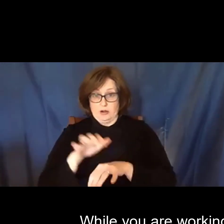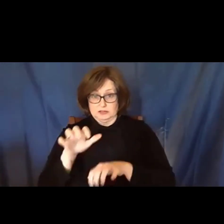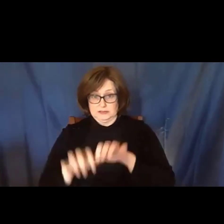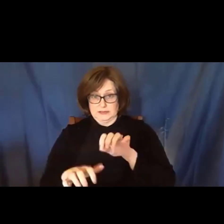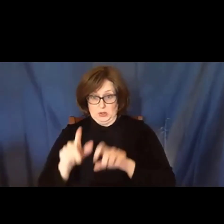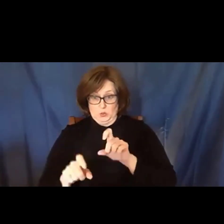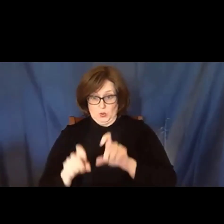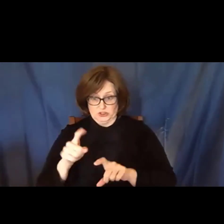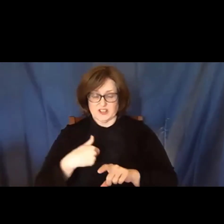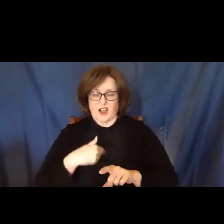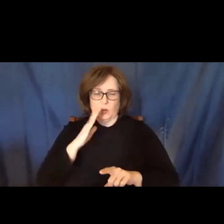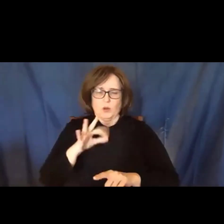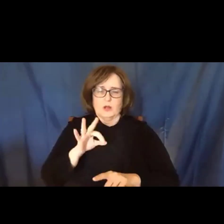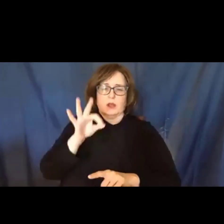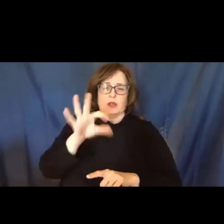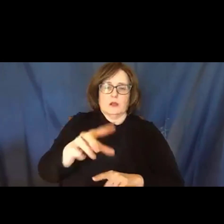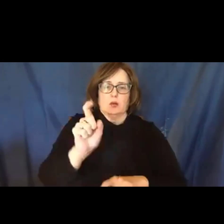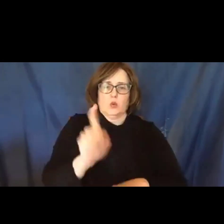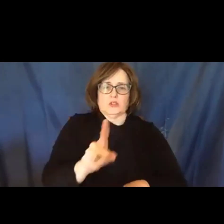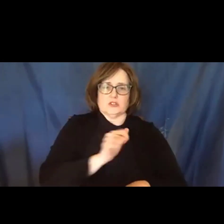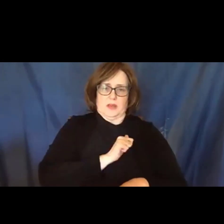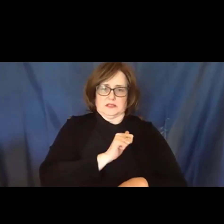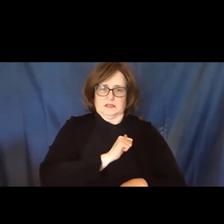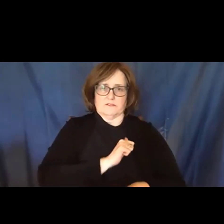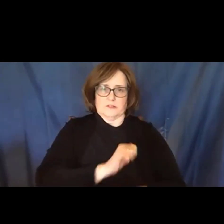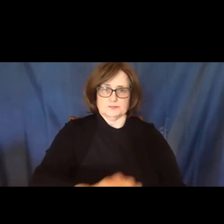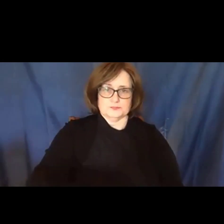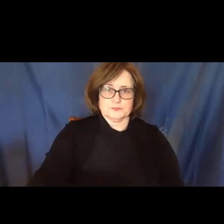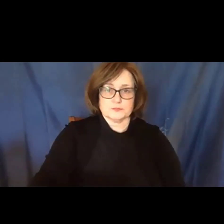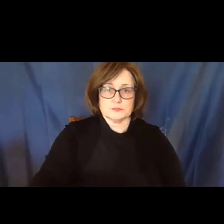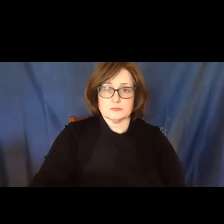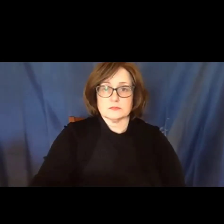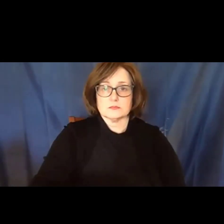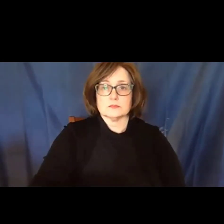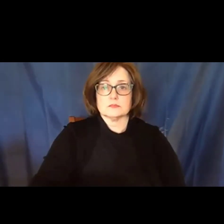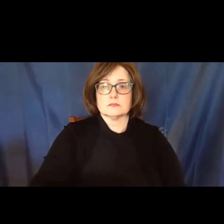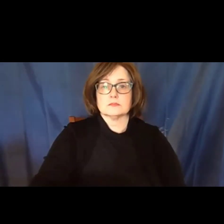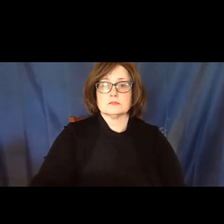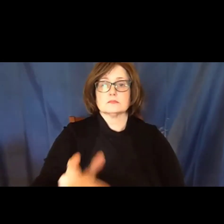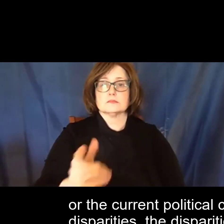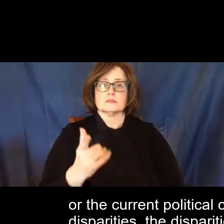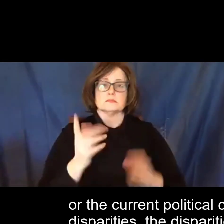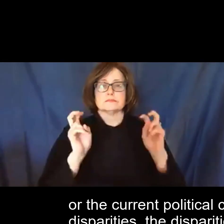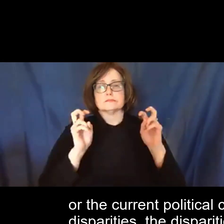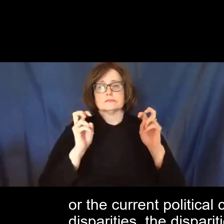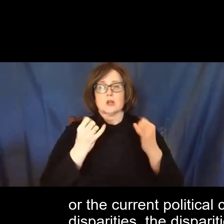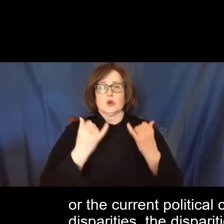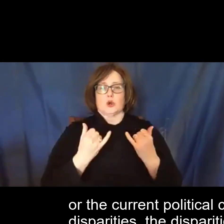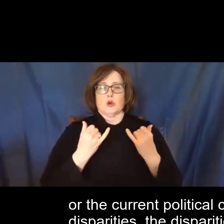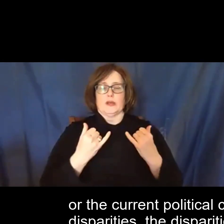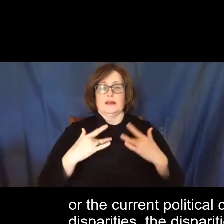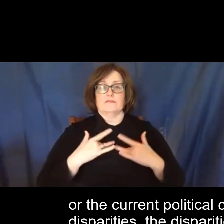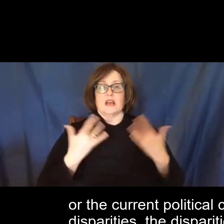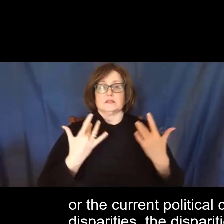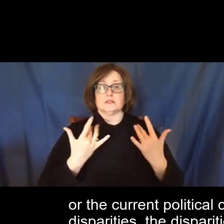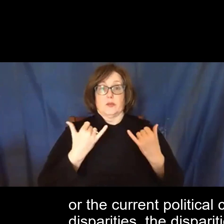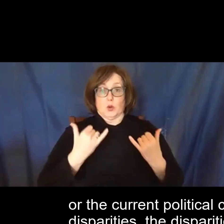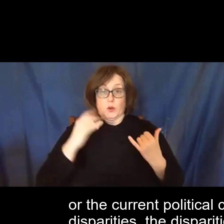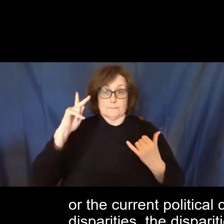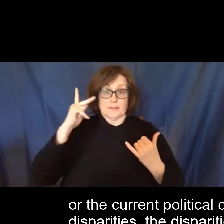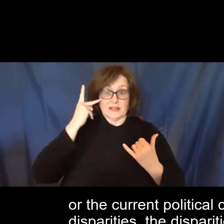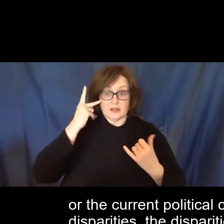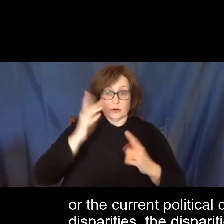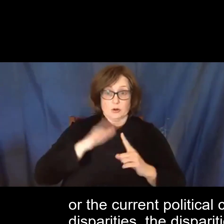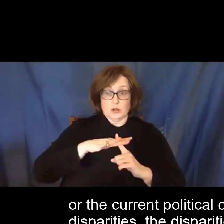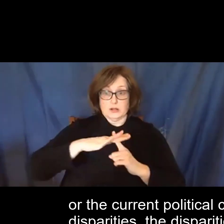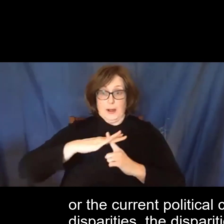panelists. And that will be, how do current events or the current political climate affect